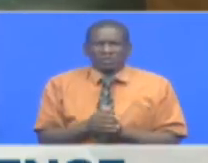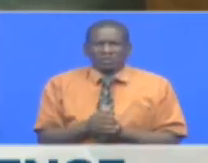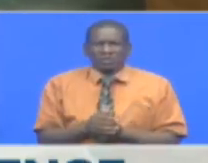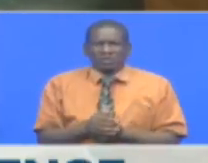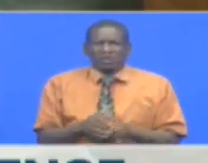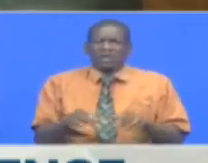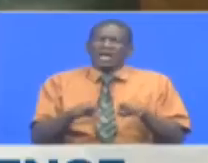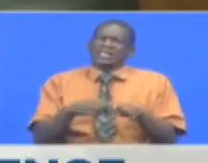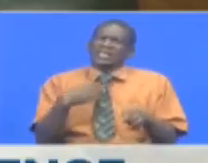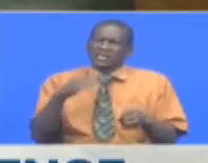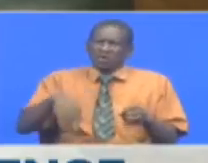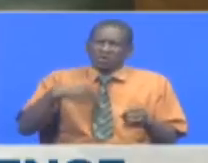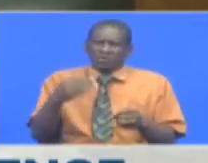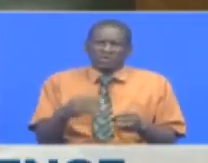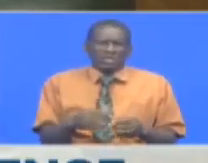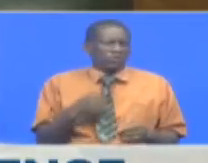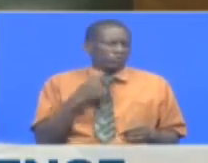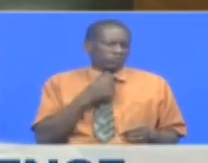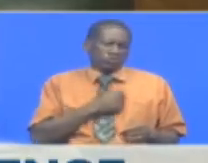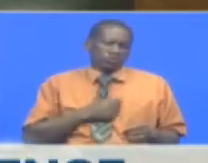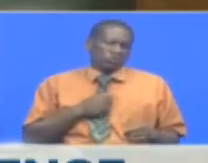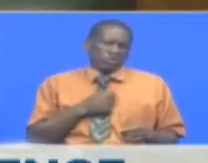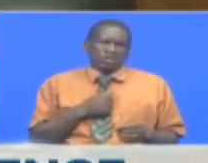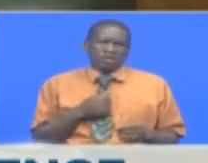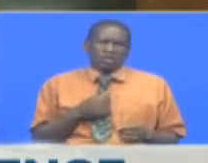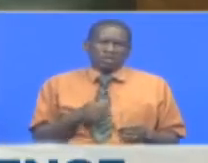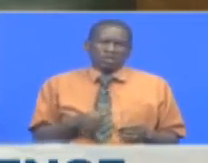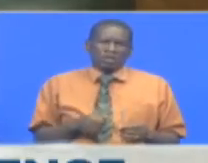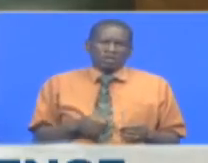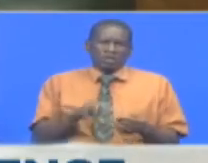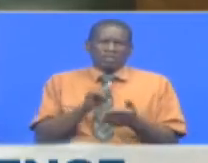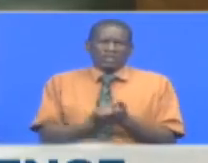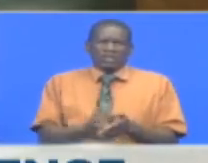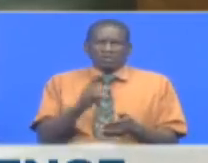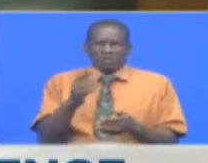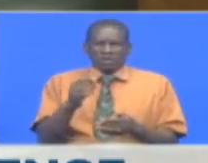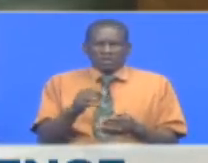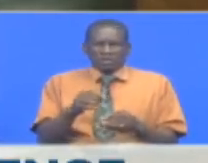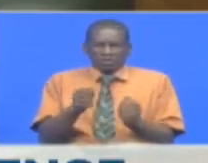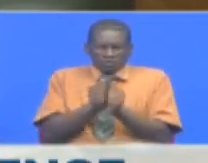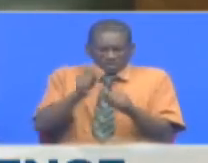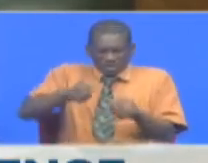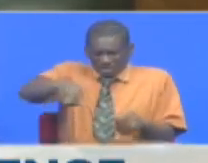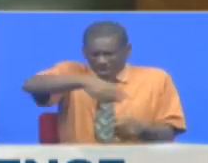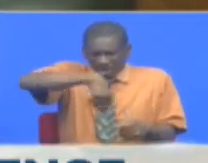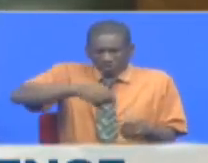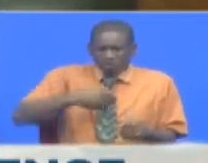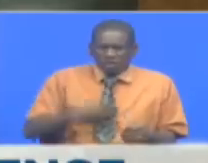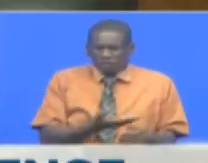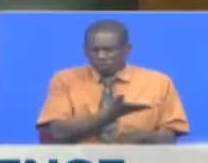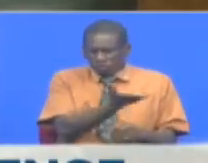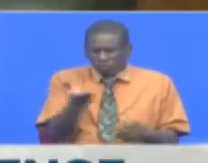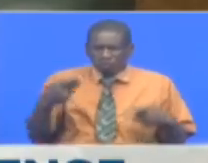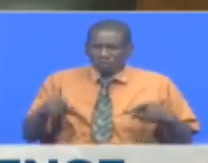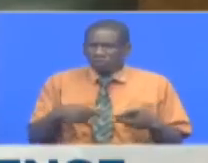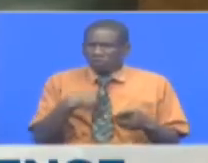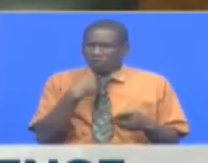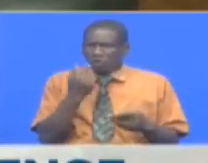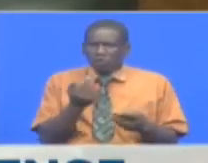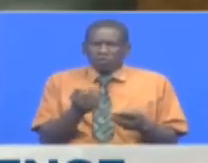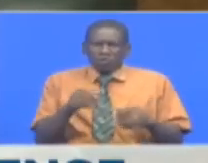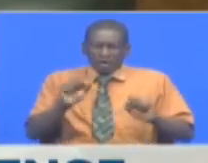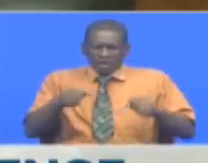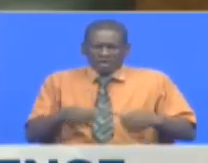saying, it is unfortunate that within and amongst us, there are those who will